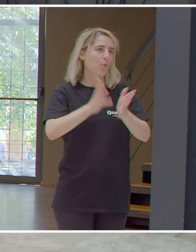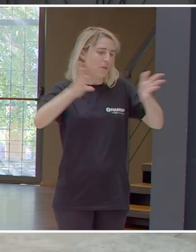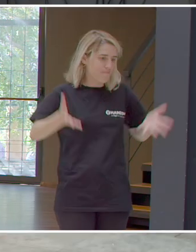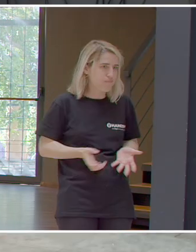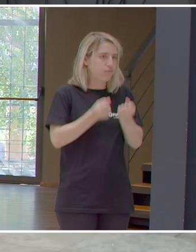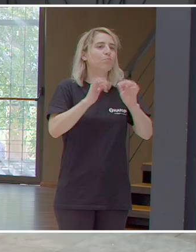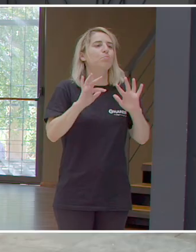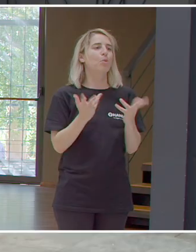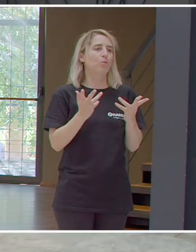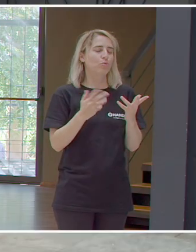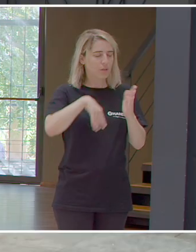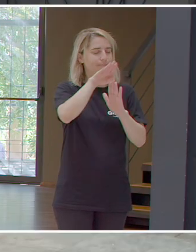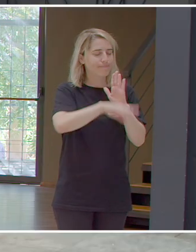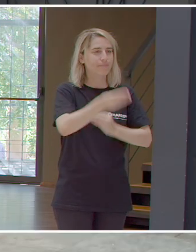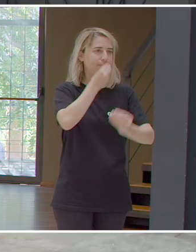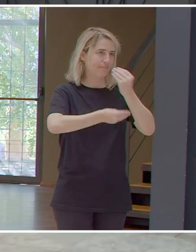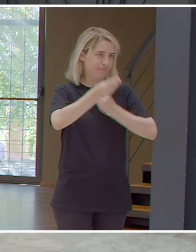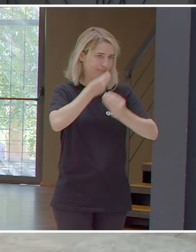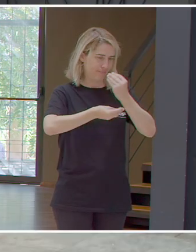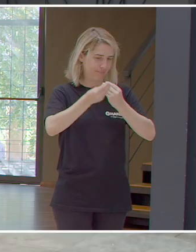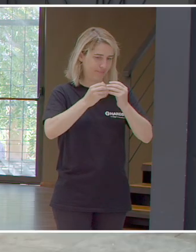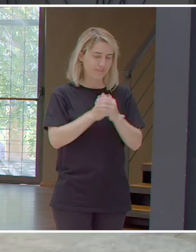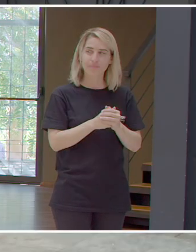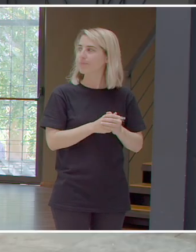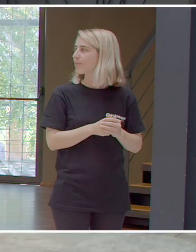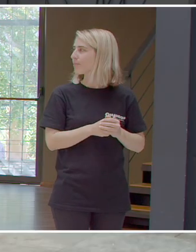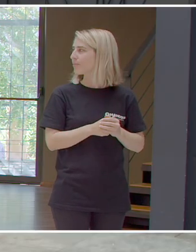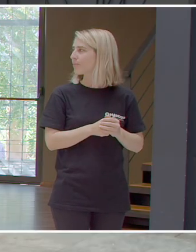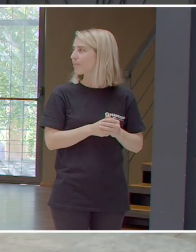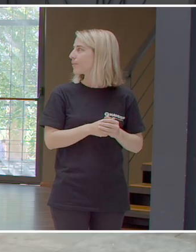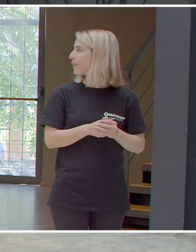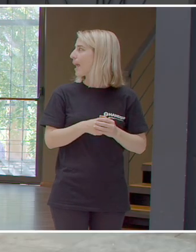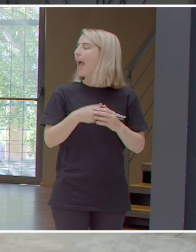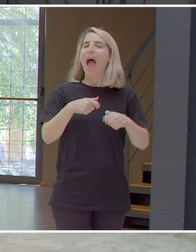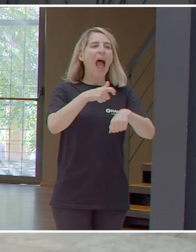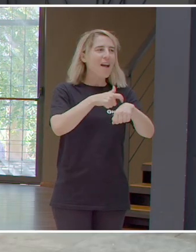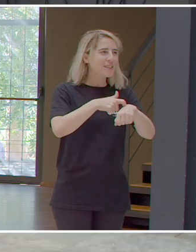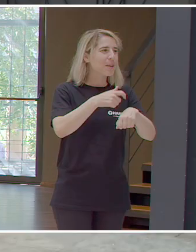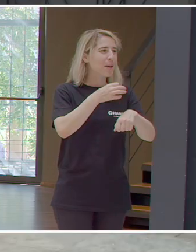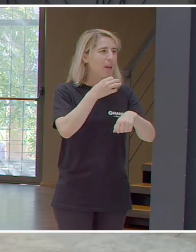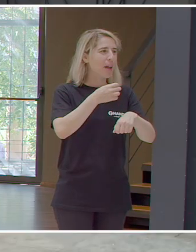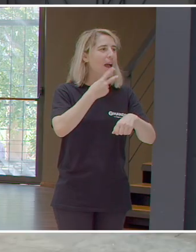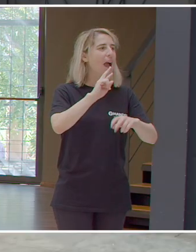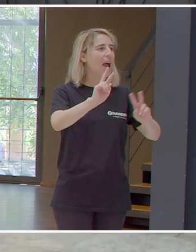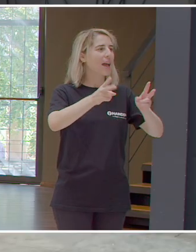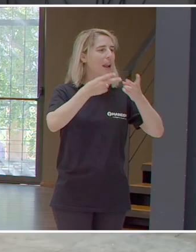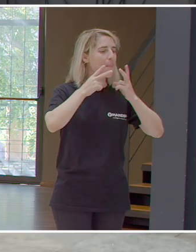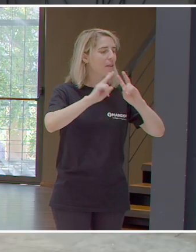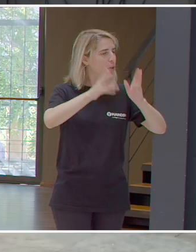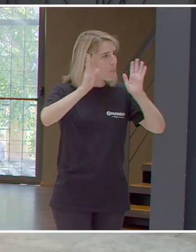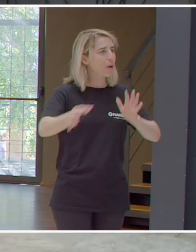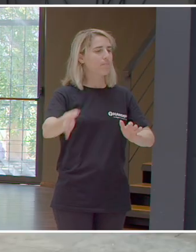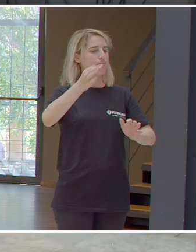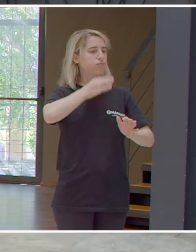Respiratory infections, I would also say, like I was very shy with writing diet related to all of the 10 leading